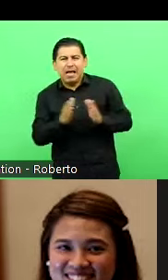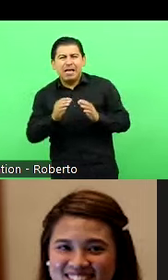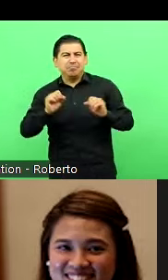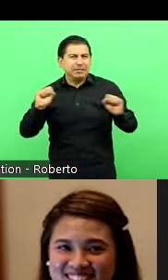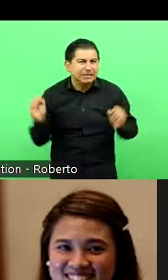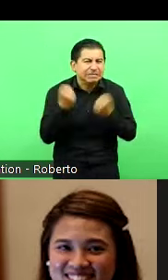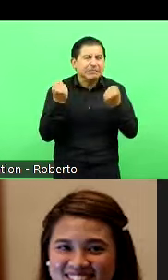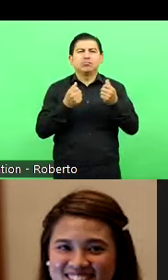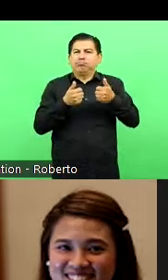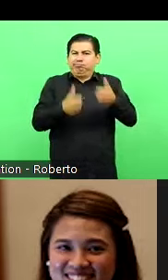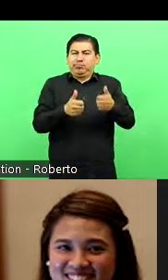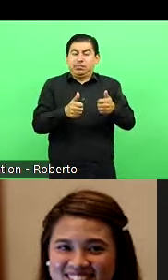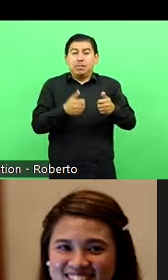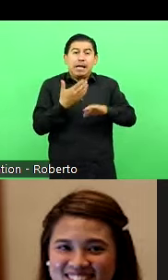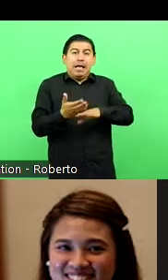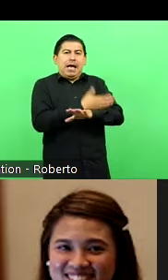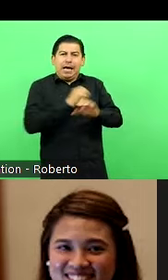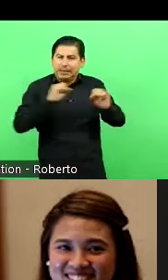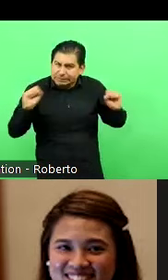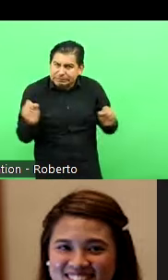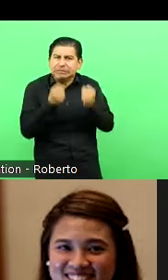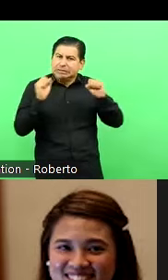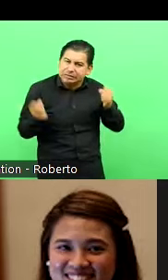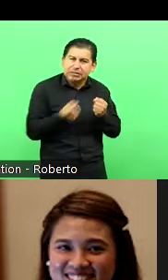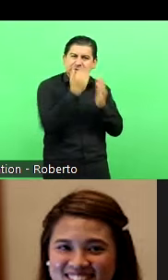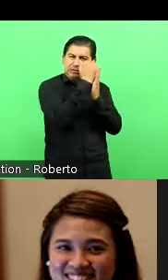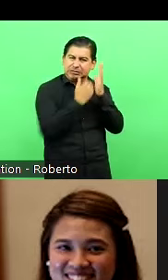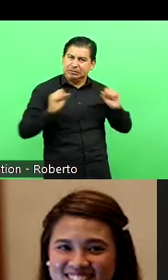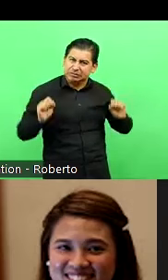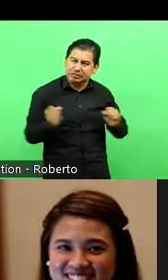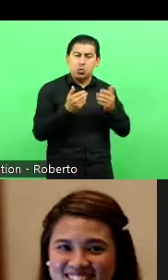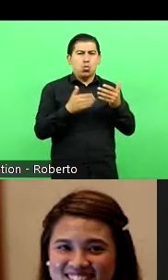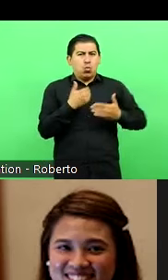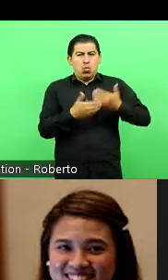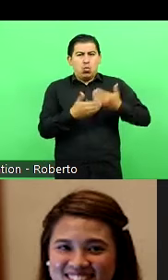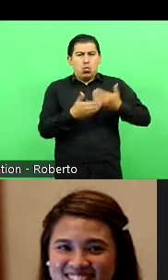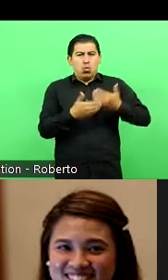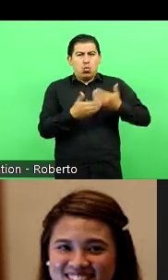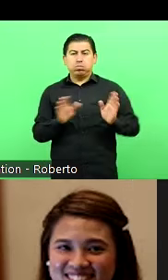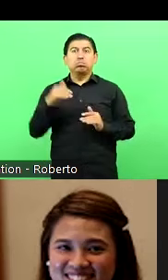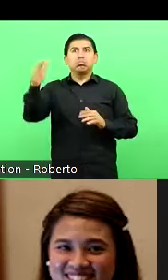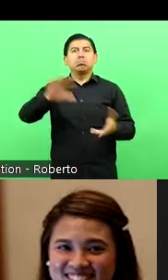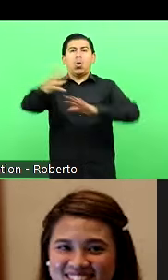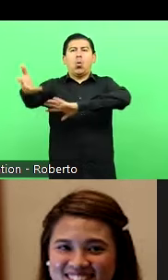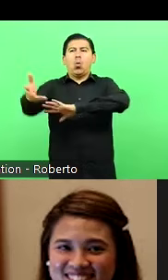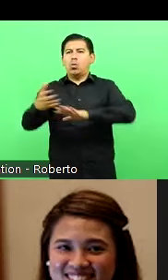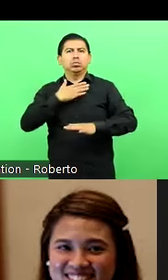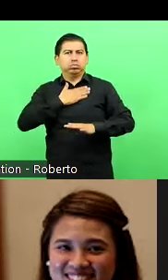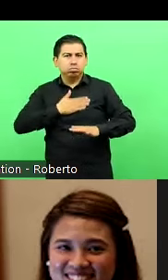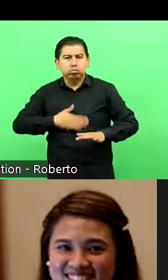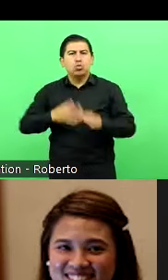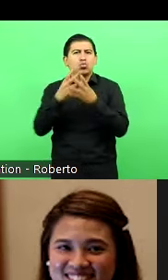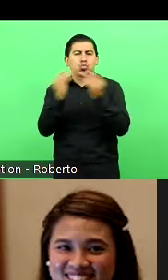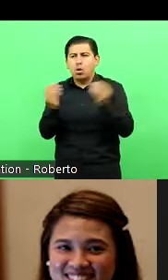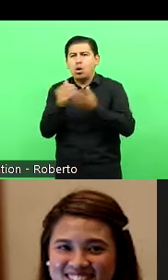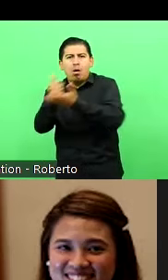organized members of the persons with disability sector to also join you, and also to have all levels of